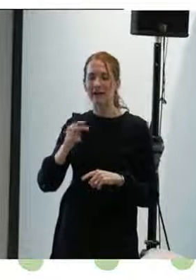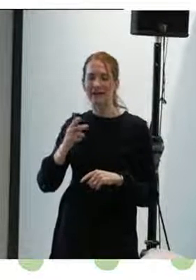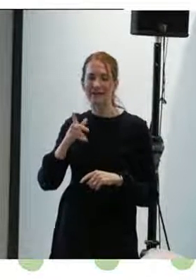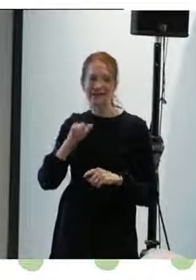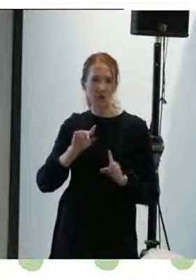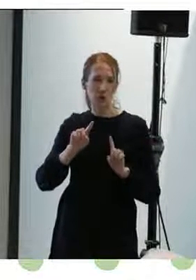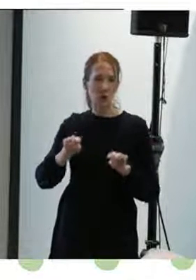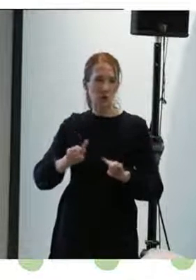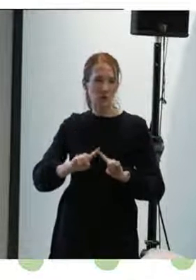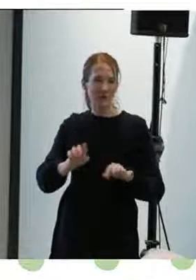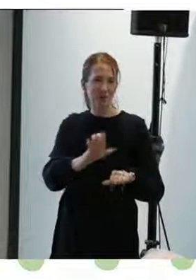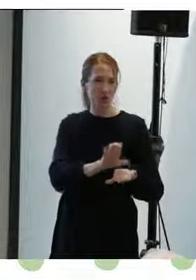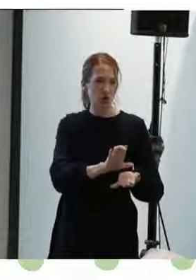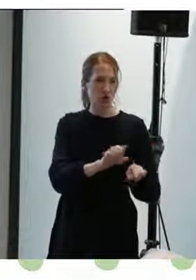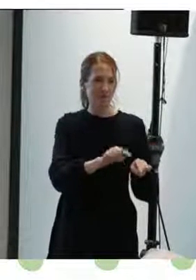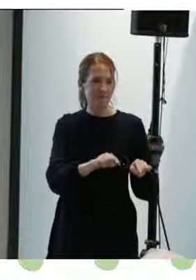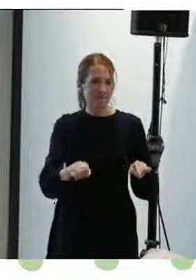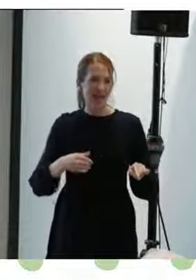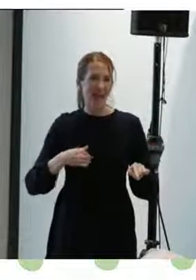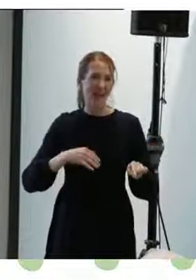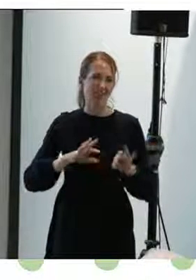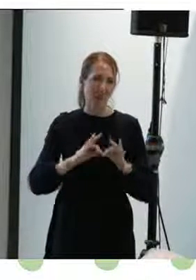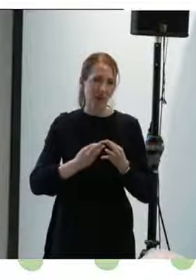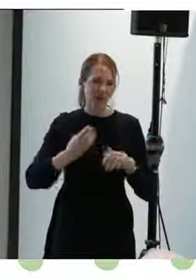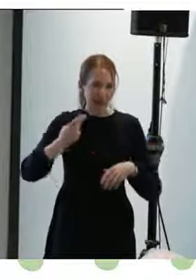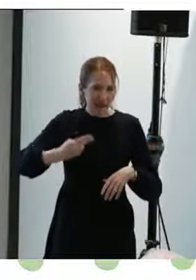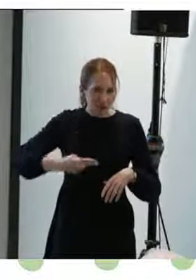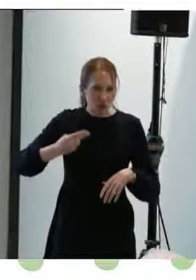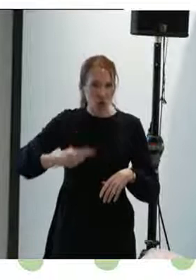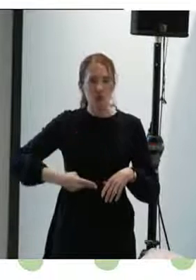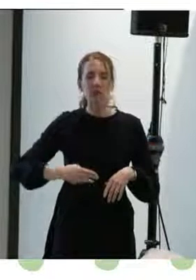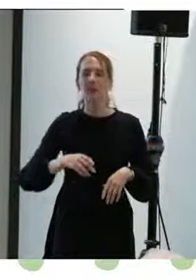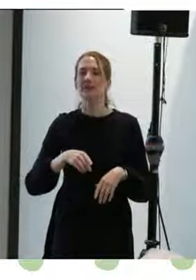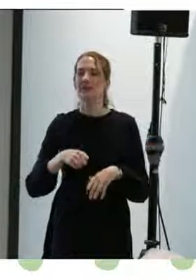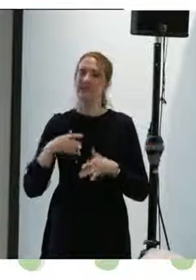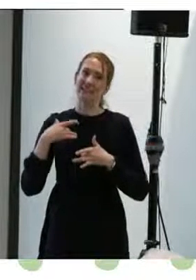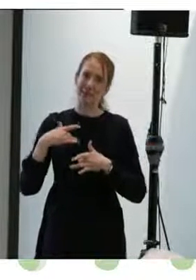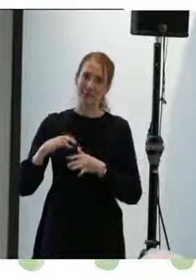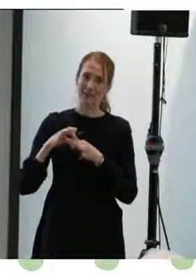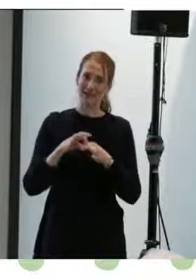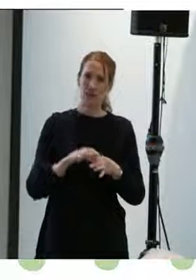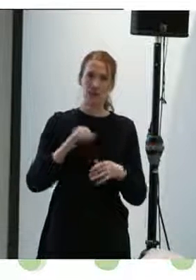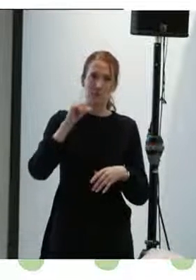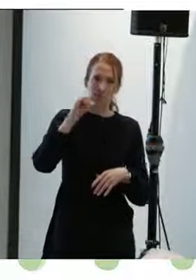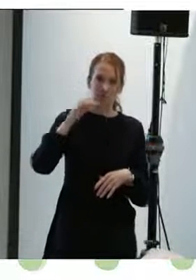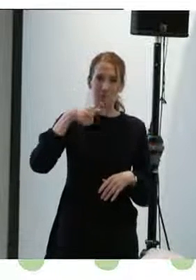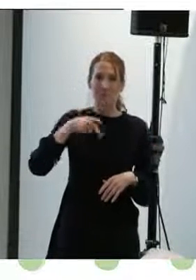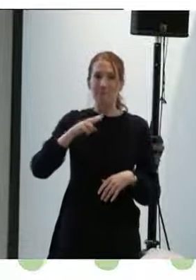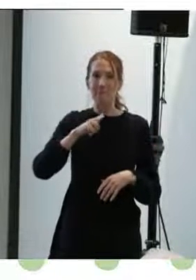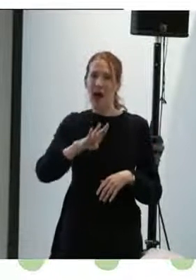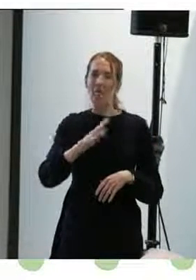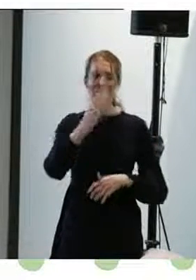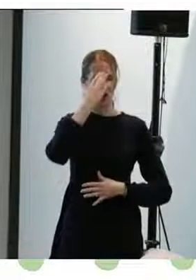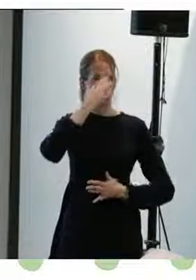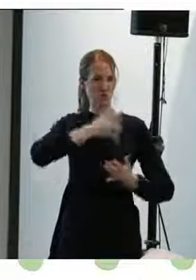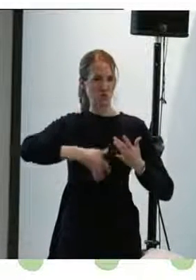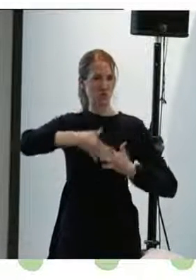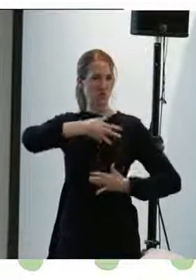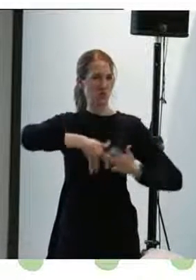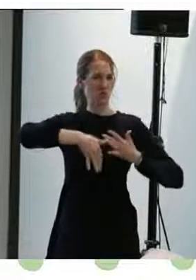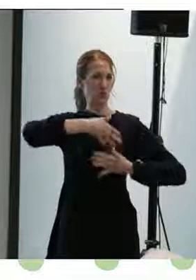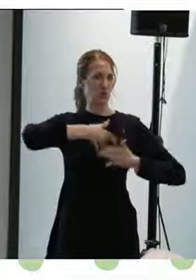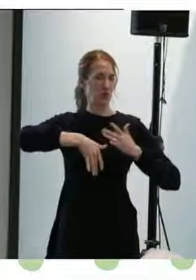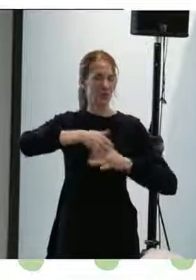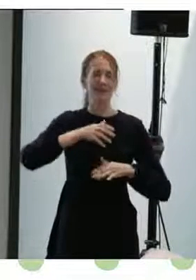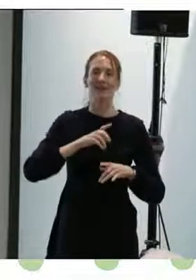of the history of the families in them. They'd often be connected to a pub. Everyone knew everyone. And then at this